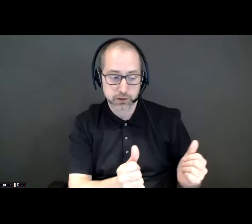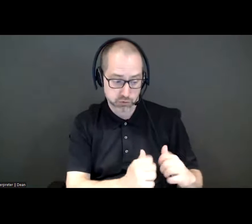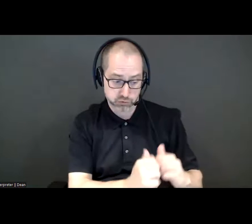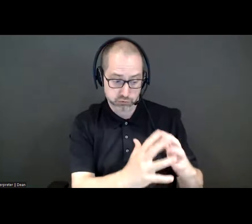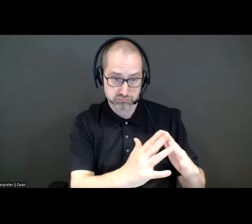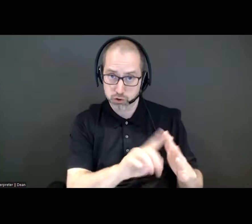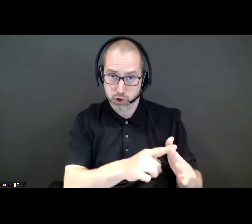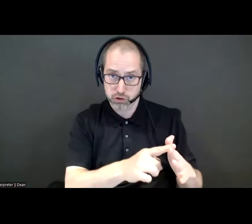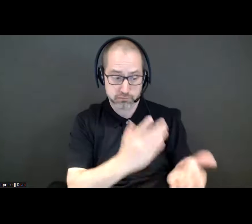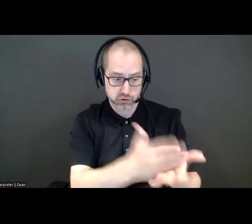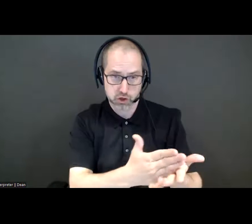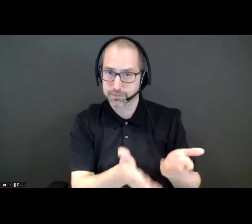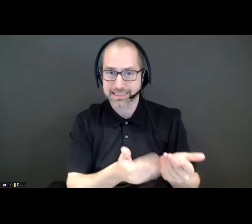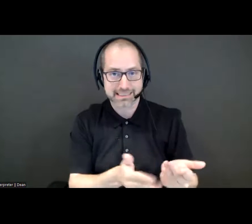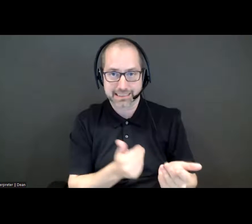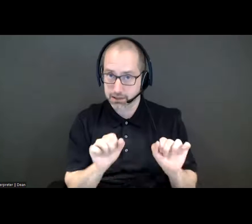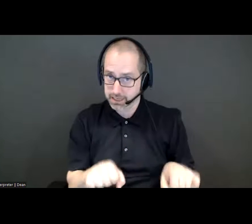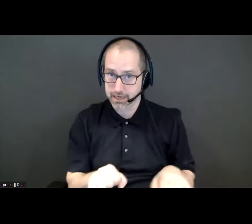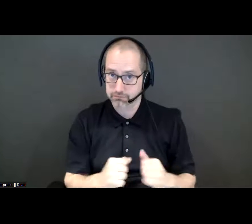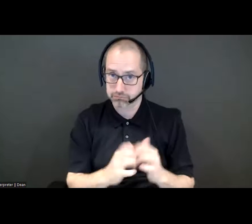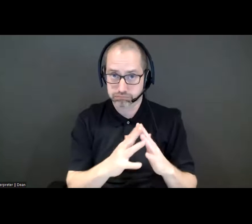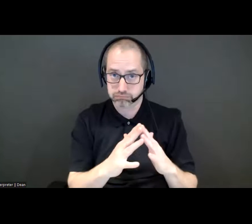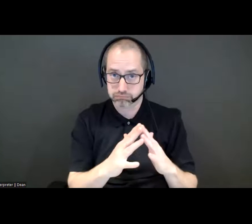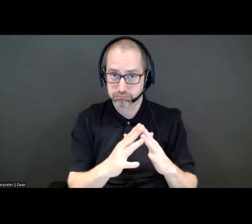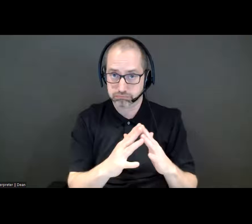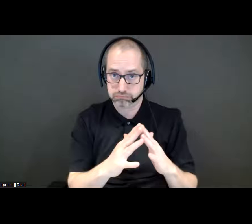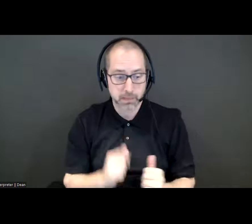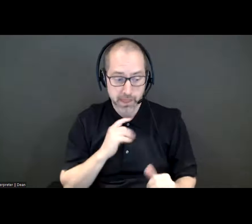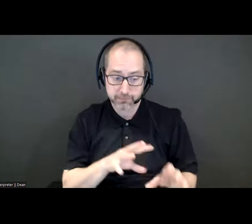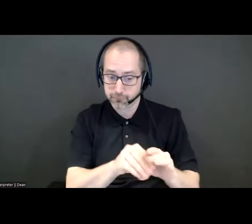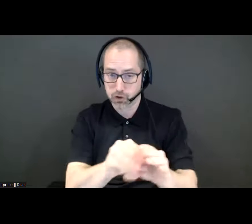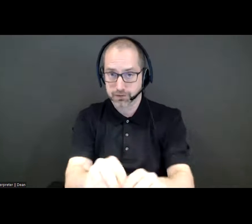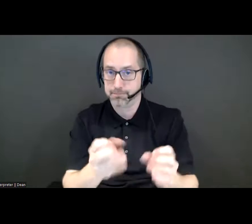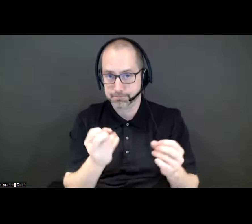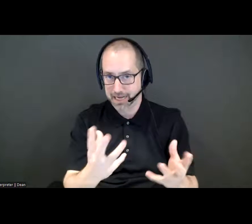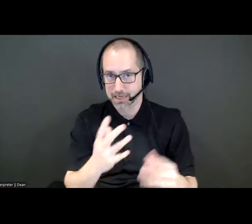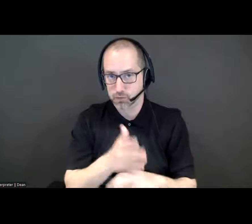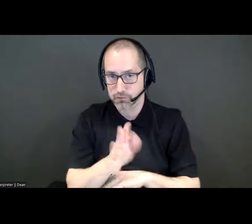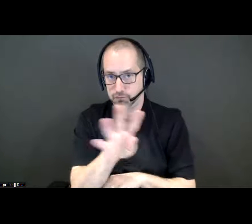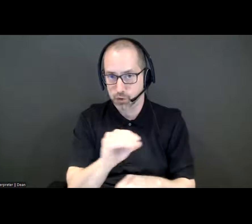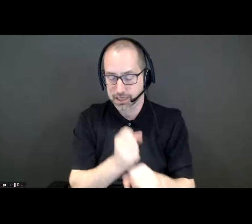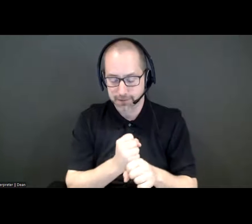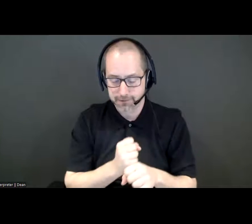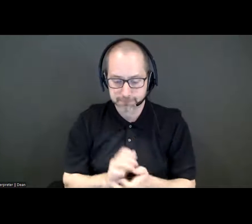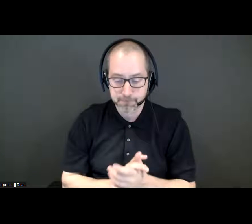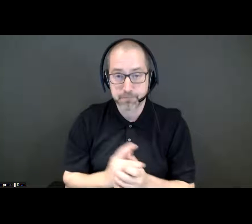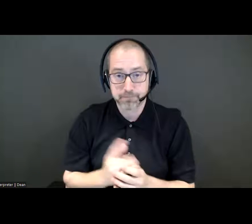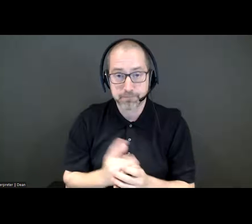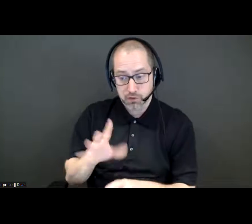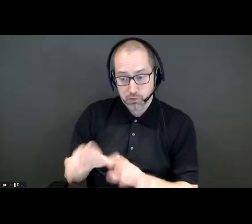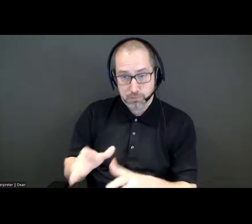very easily. So I've been a part of many of them over the last 40 years. And the one that I'm a part of